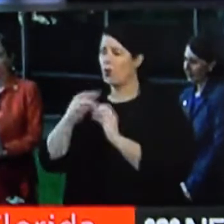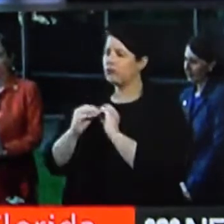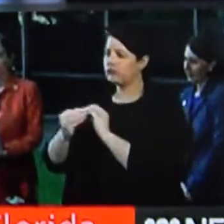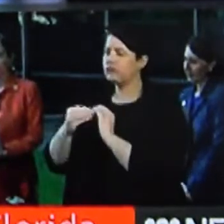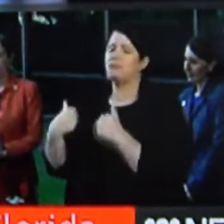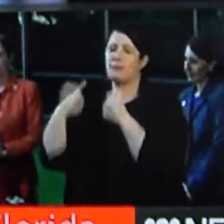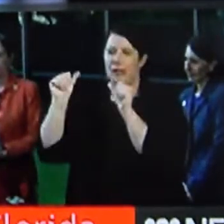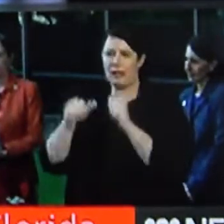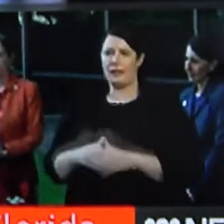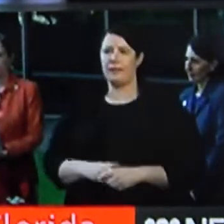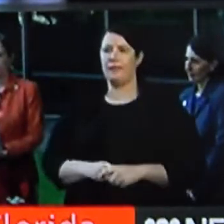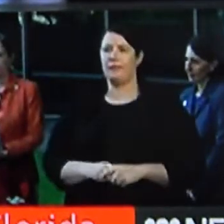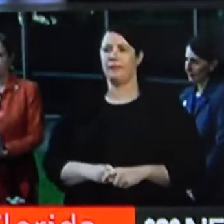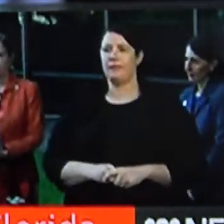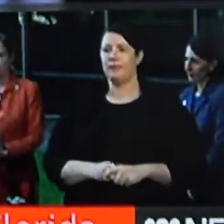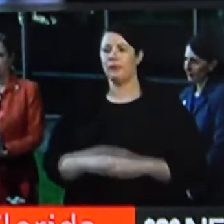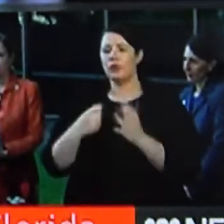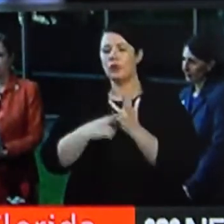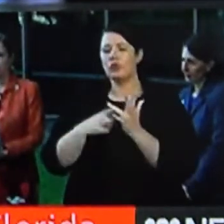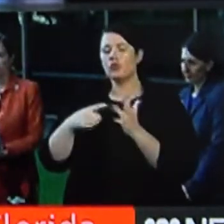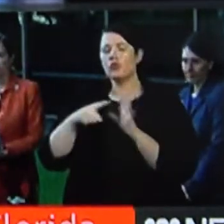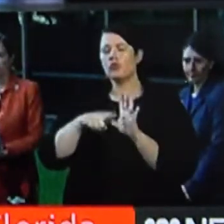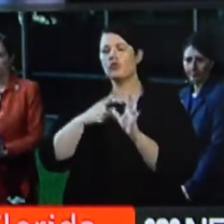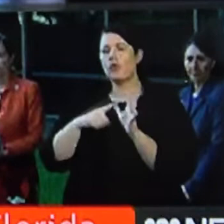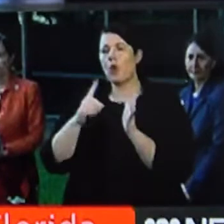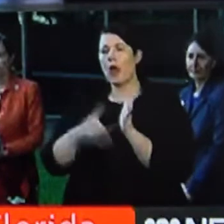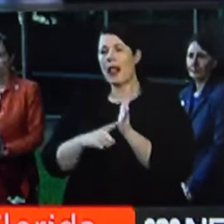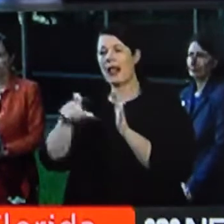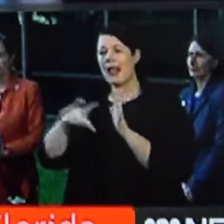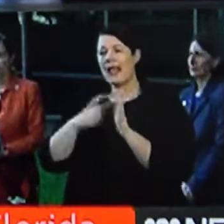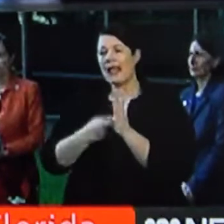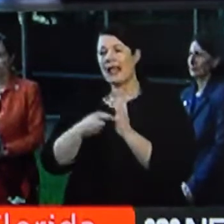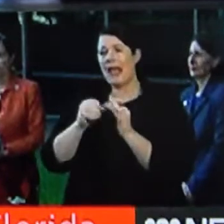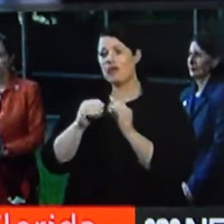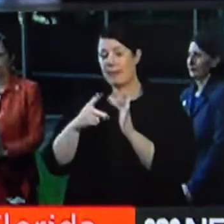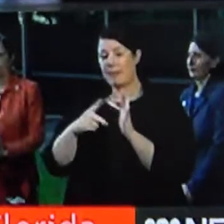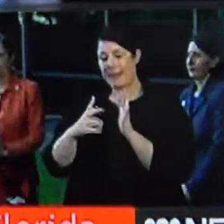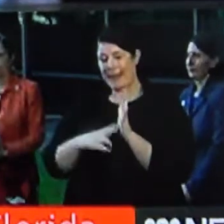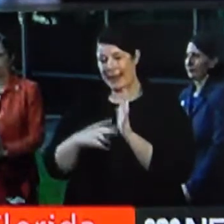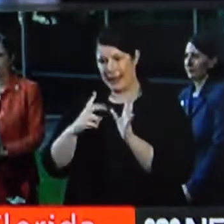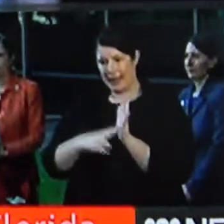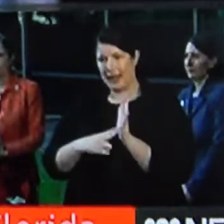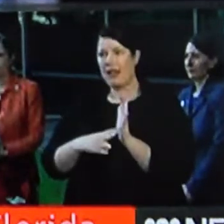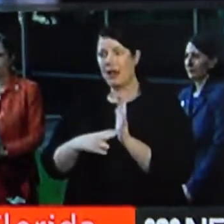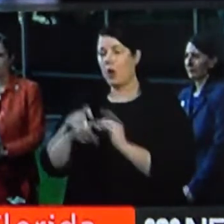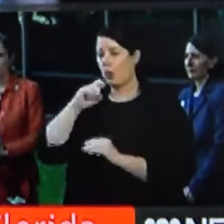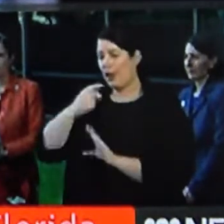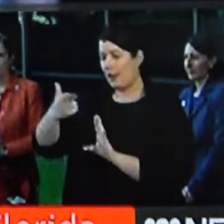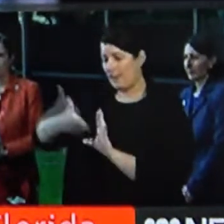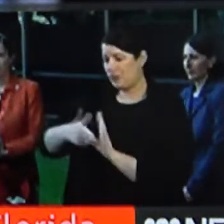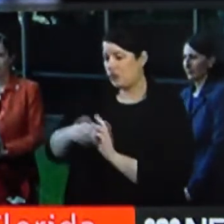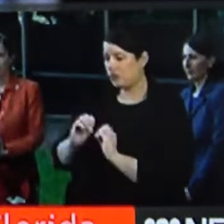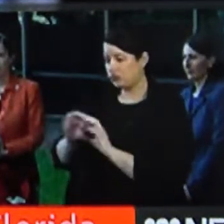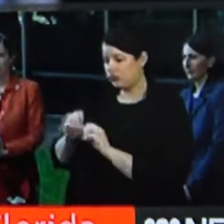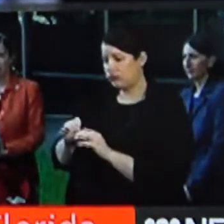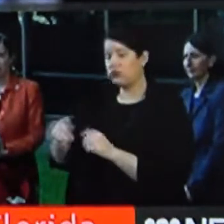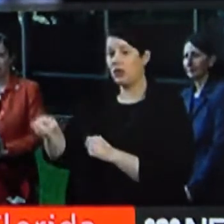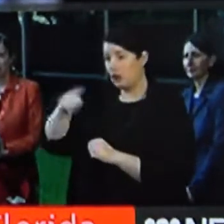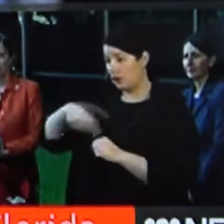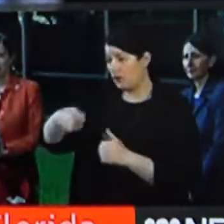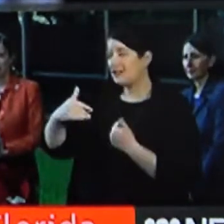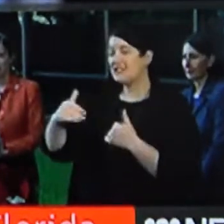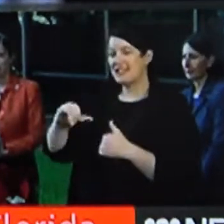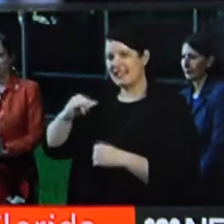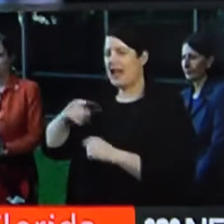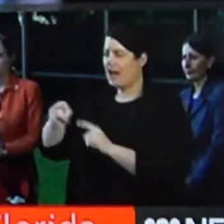we are planning for Royal Caribbean, their 5 ships to be refuelled, restocked with healthy crew heading back to